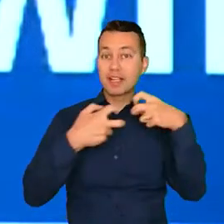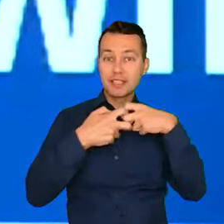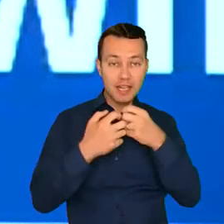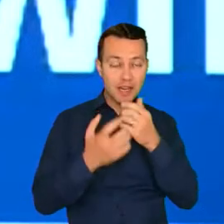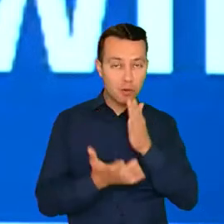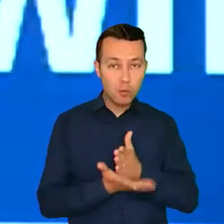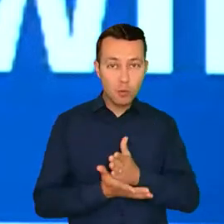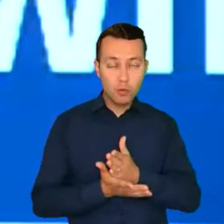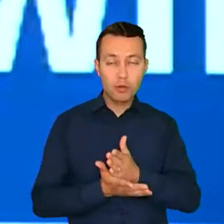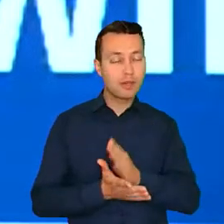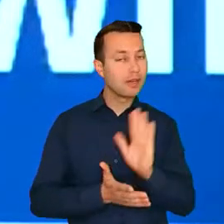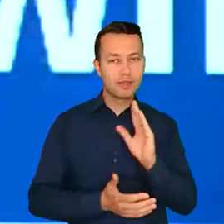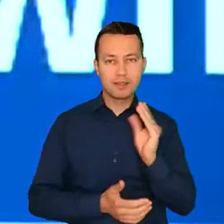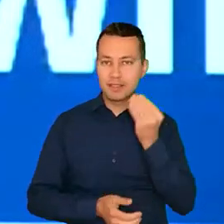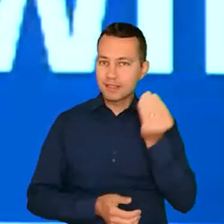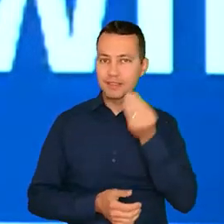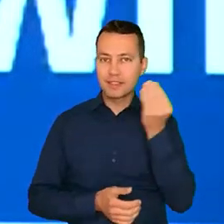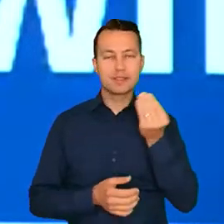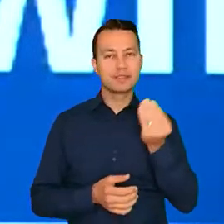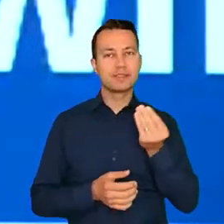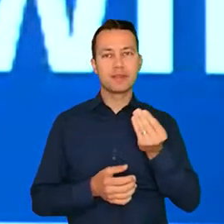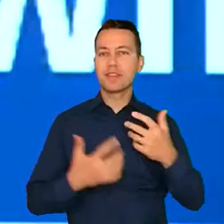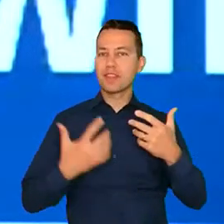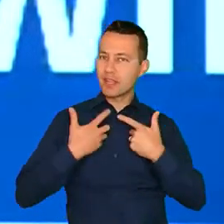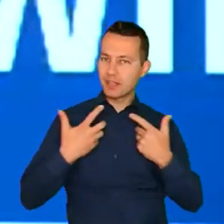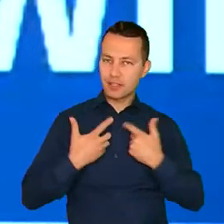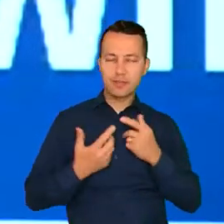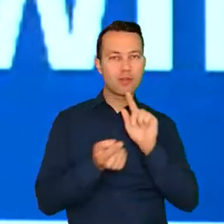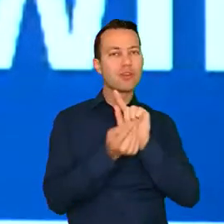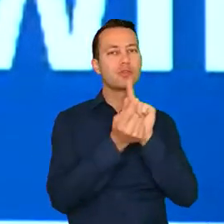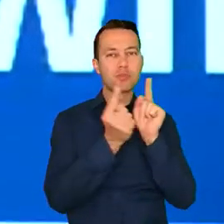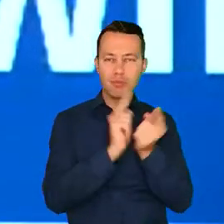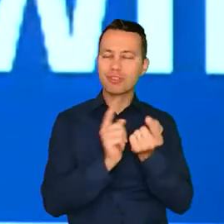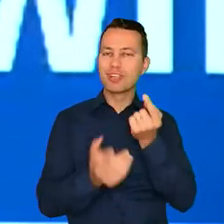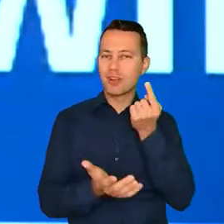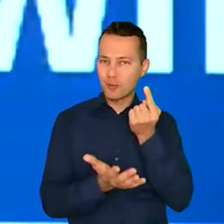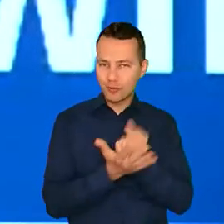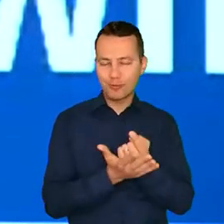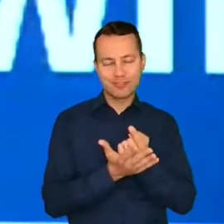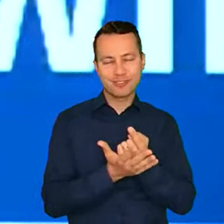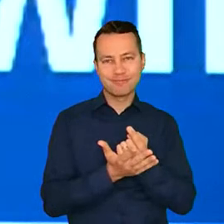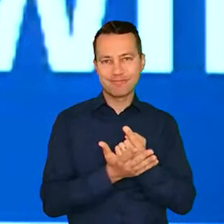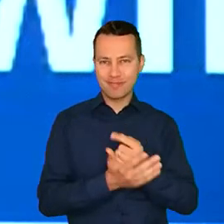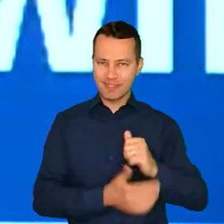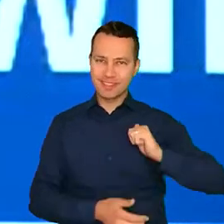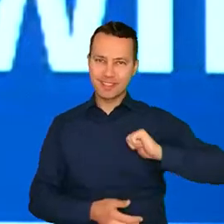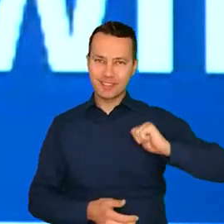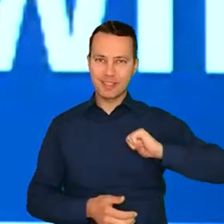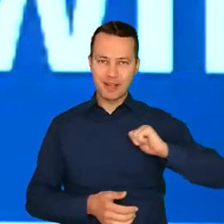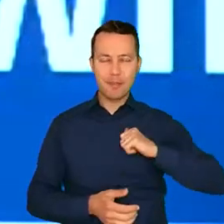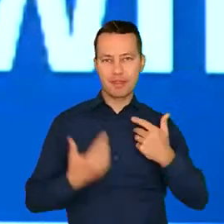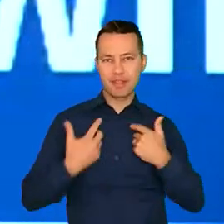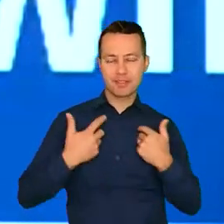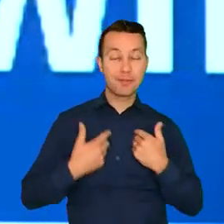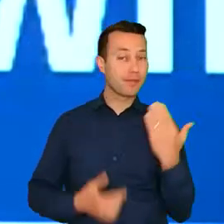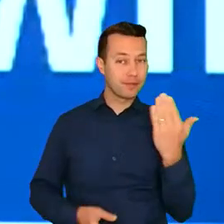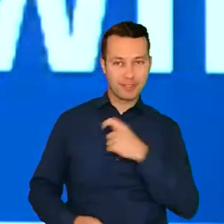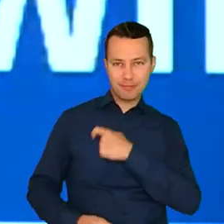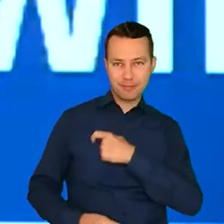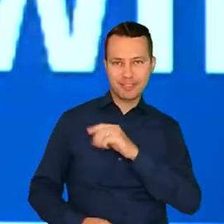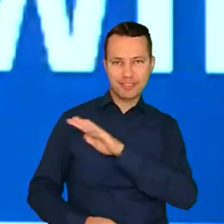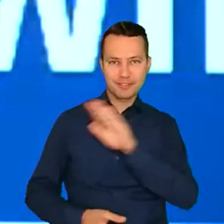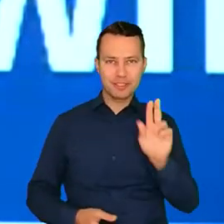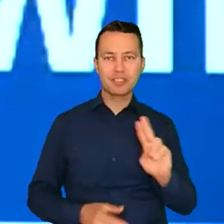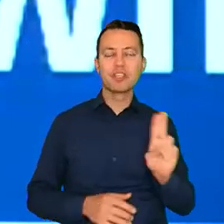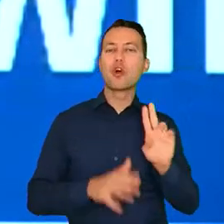only be just online meetings, but first and foremost, live meetings. I would like to